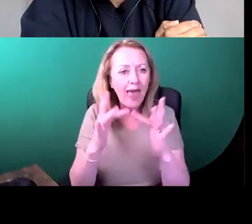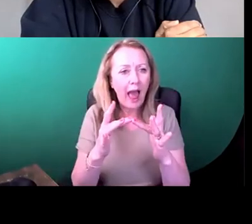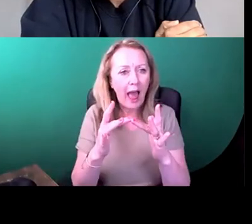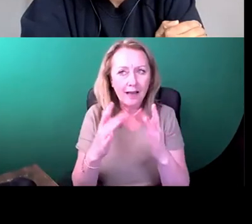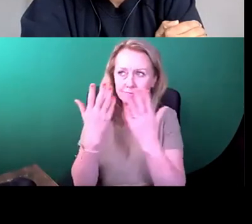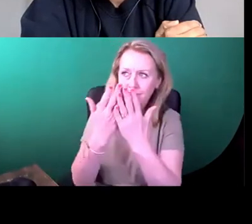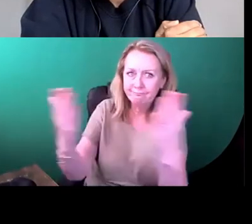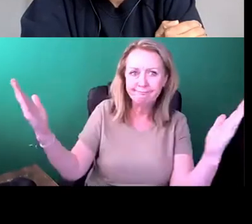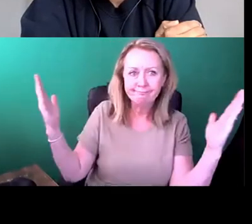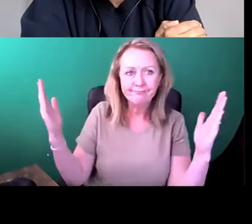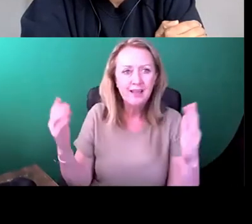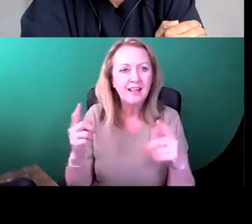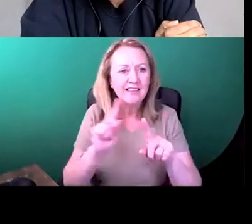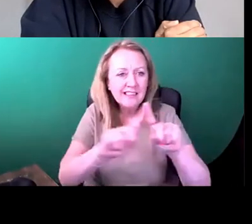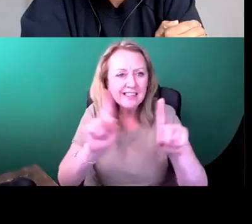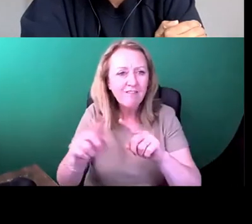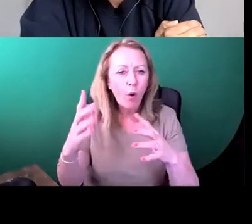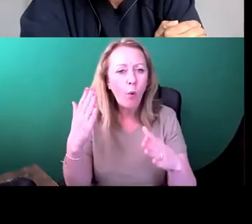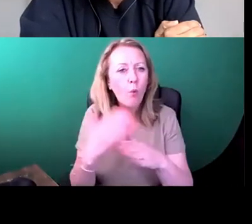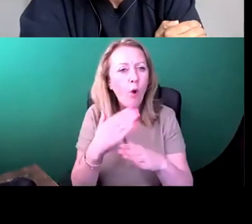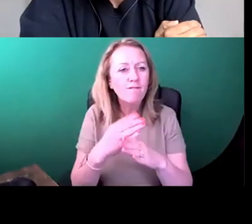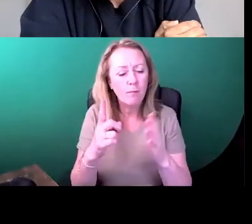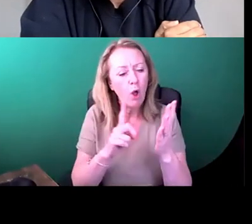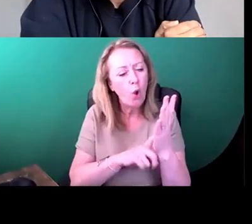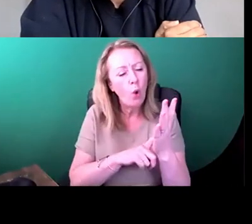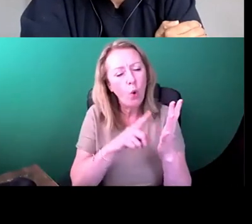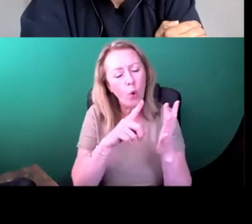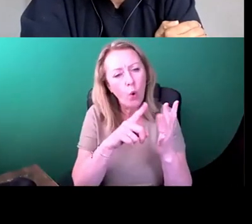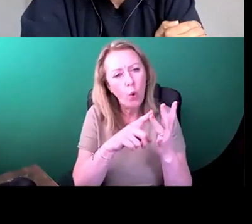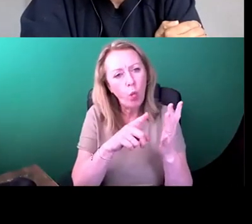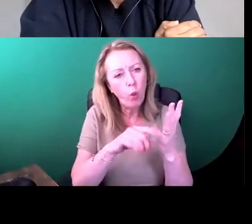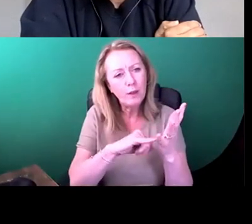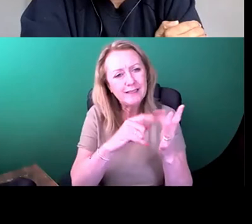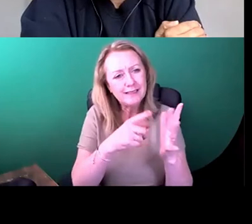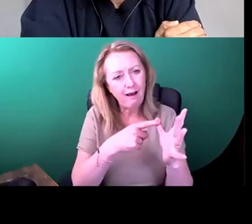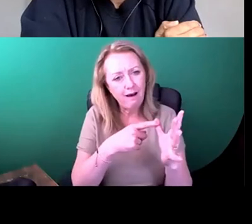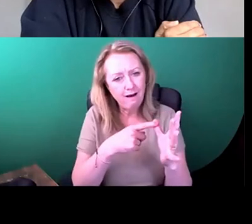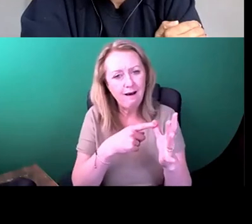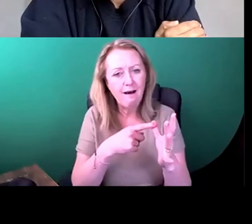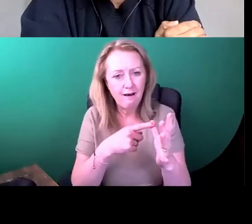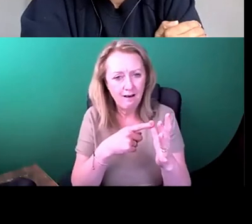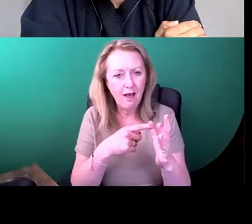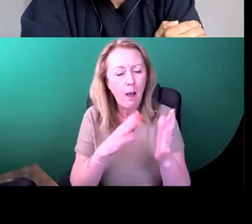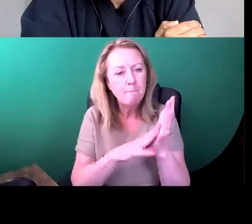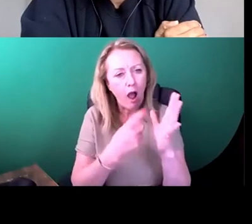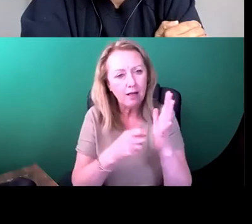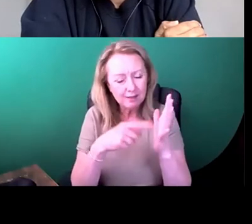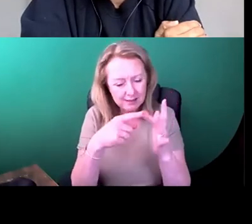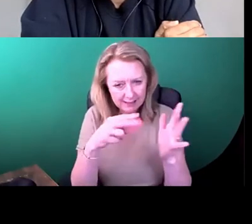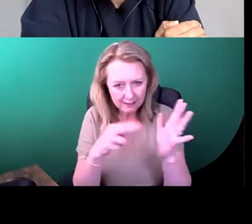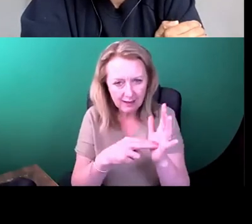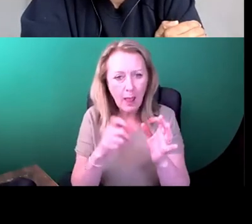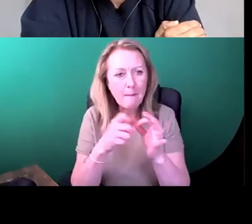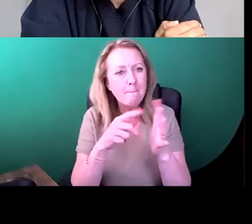an online exhibition featuring work by Louisa Martin, Bella Milroy and Jennifer Scott exploring the social, cultural, interpersonal,